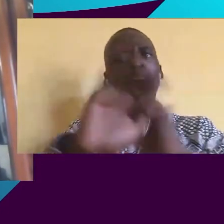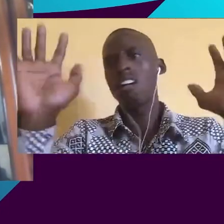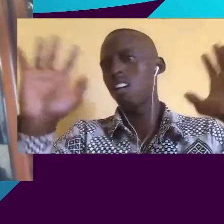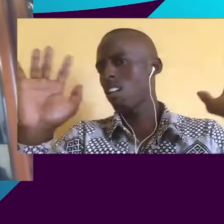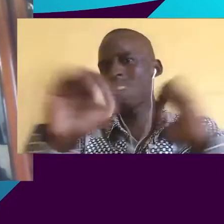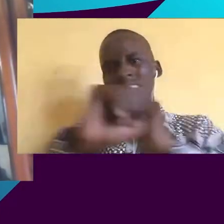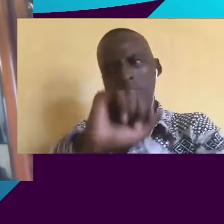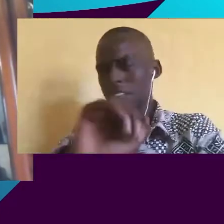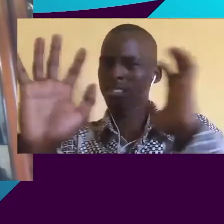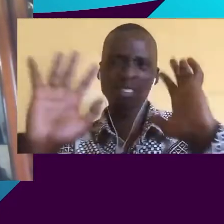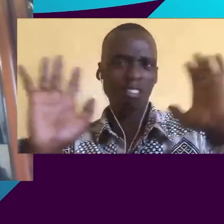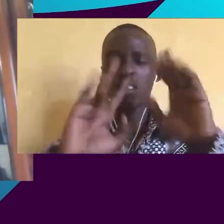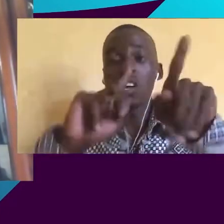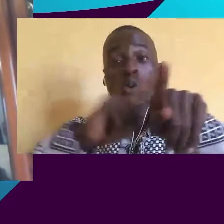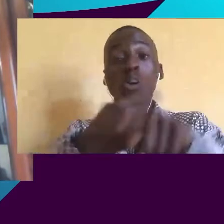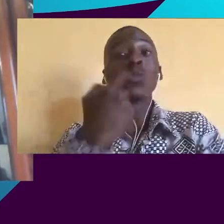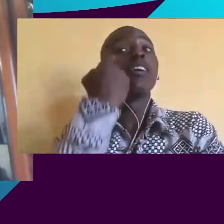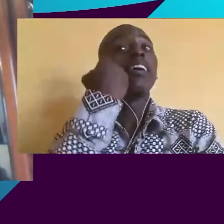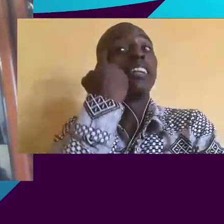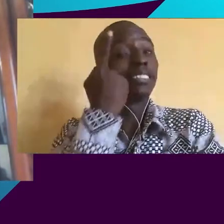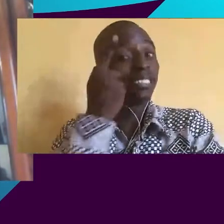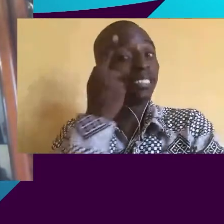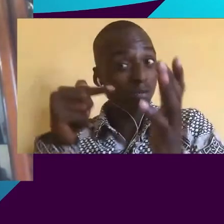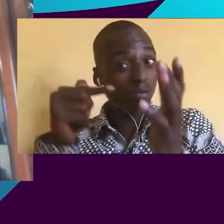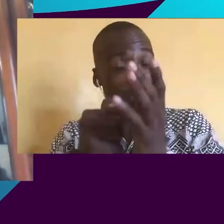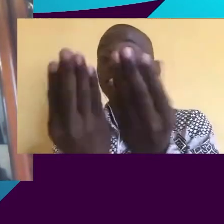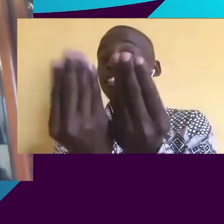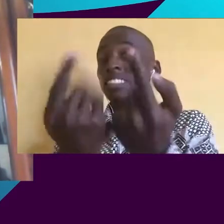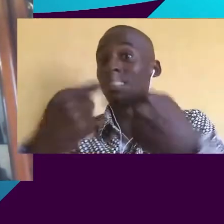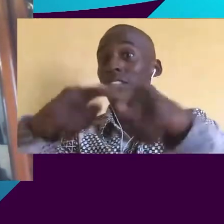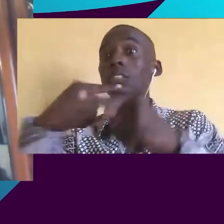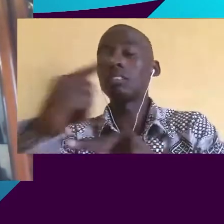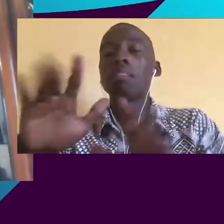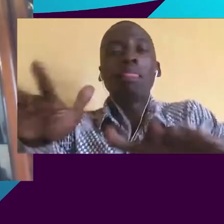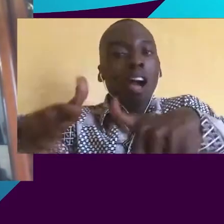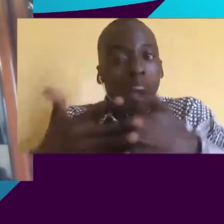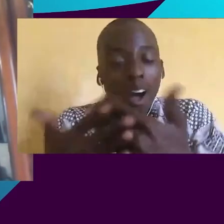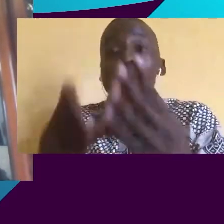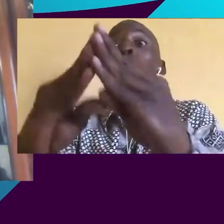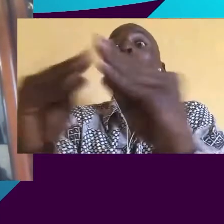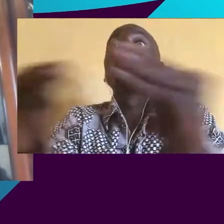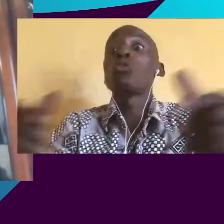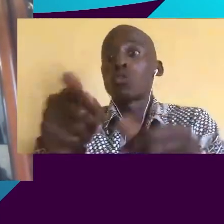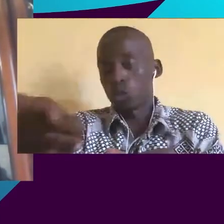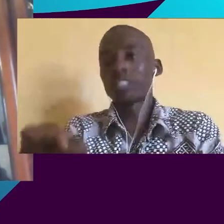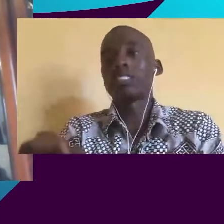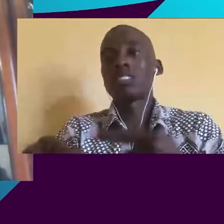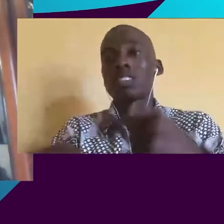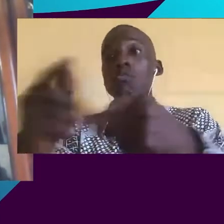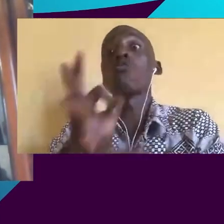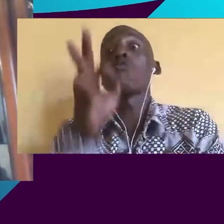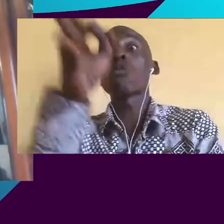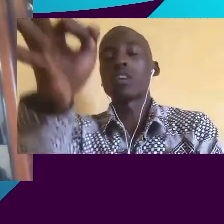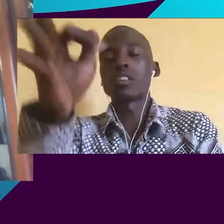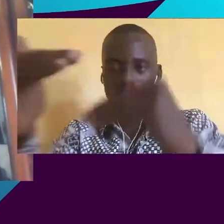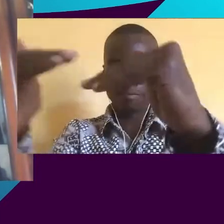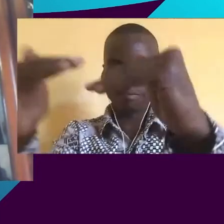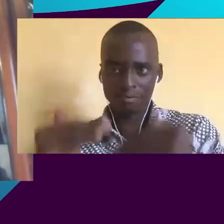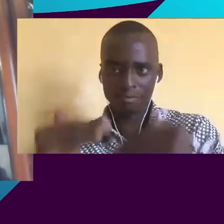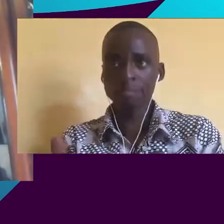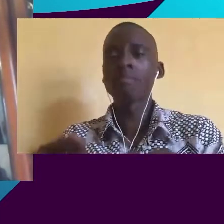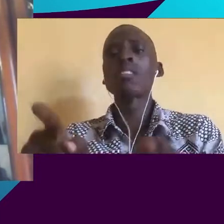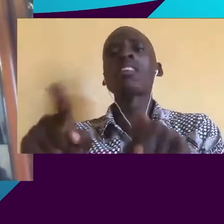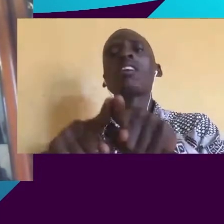we understand that, then it's easier for us to say, how do we try to plan to go forward? Now I'll move a little bit to what is